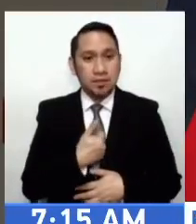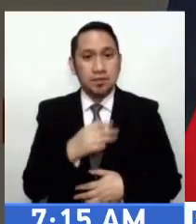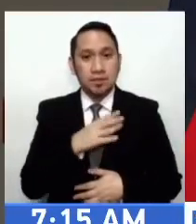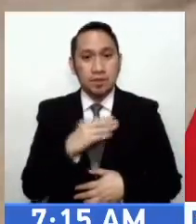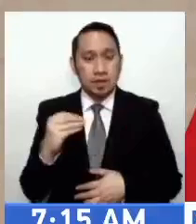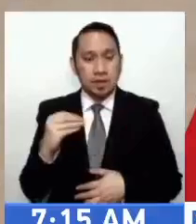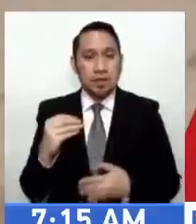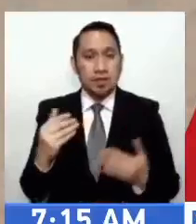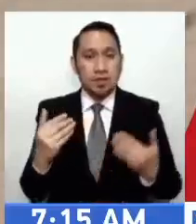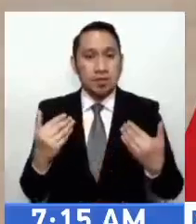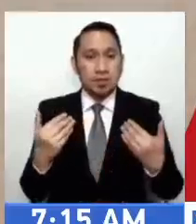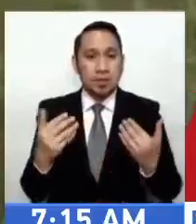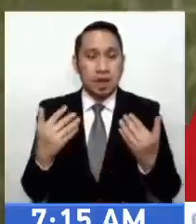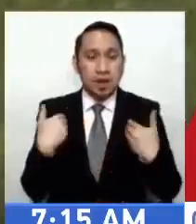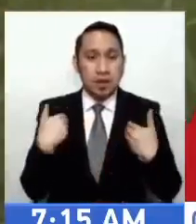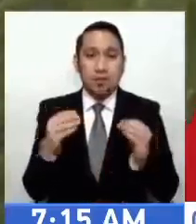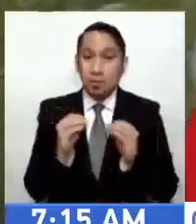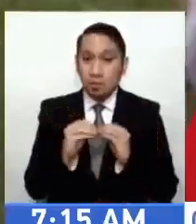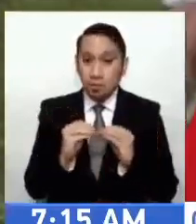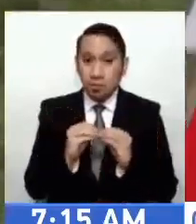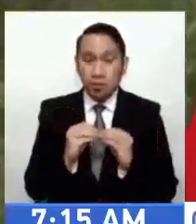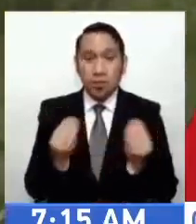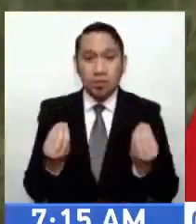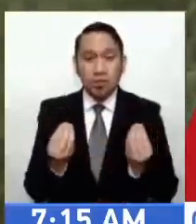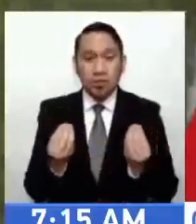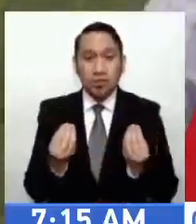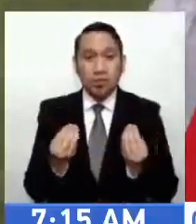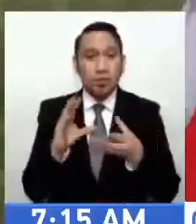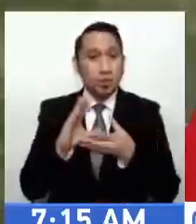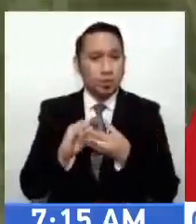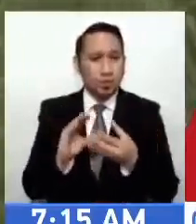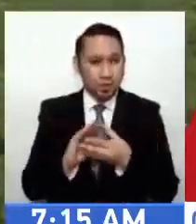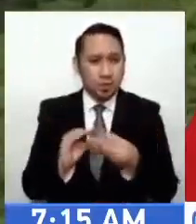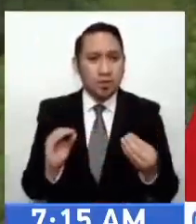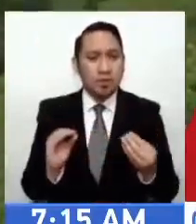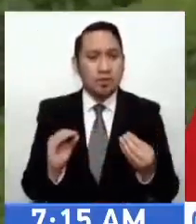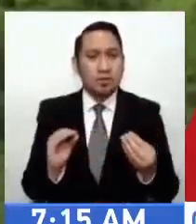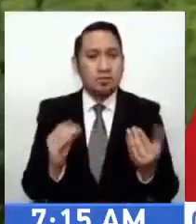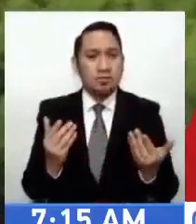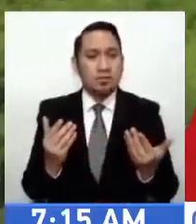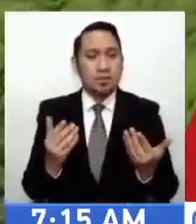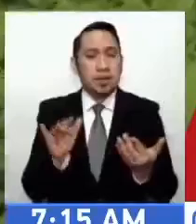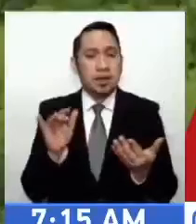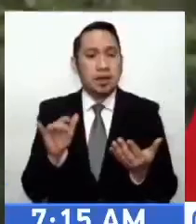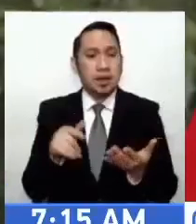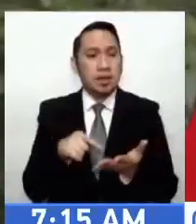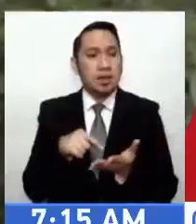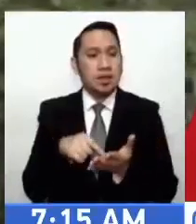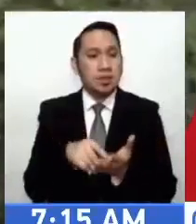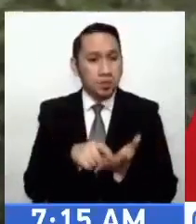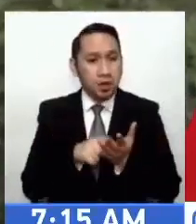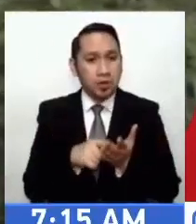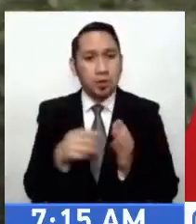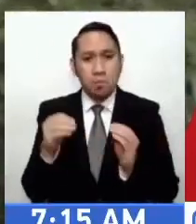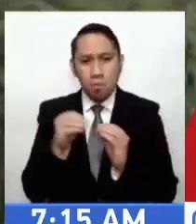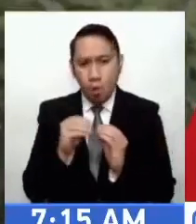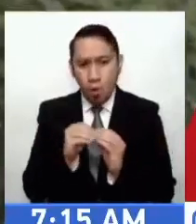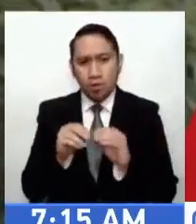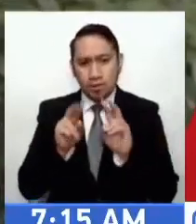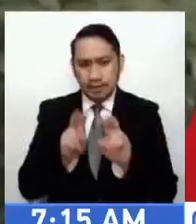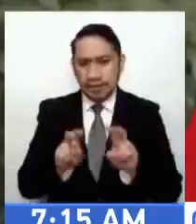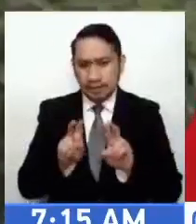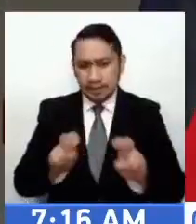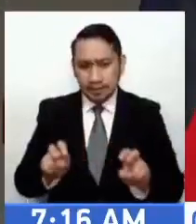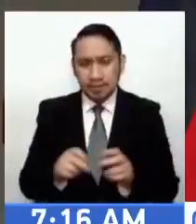more complicated stories that require deeper investigation and also